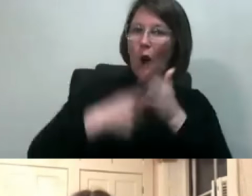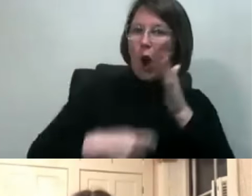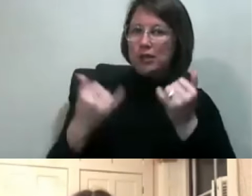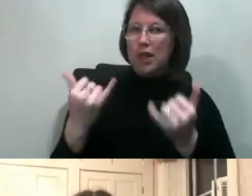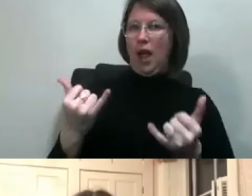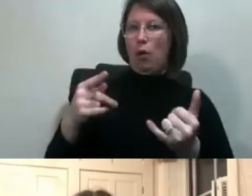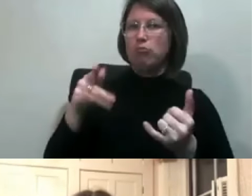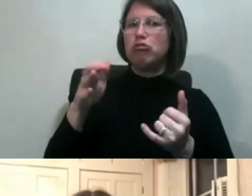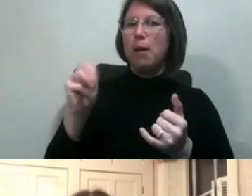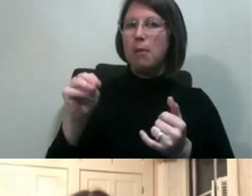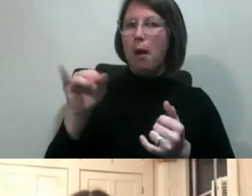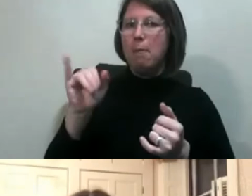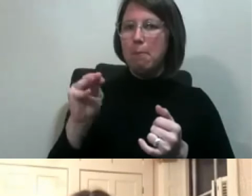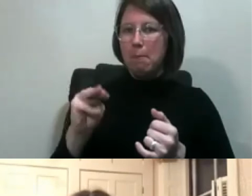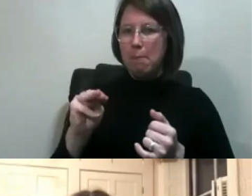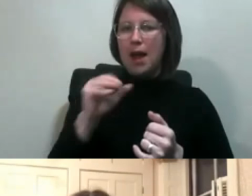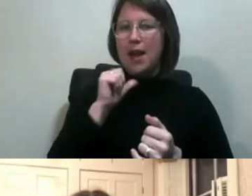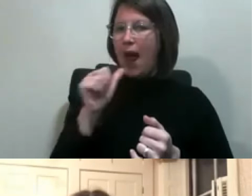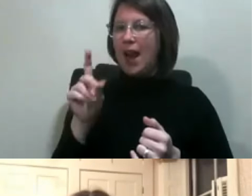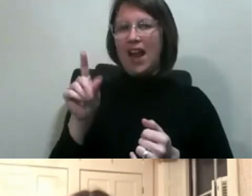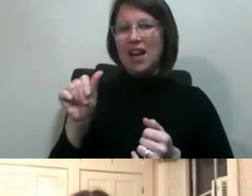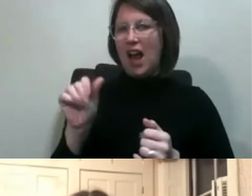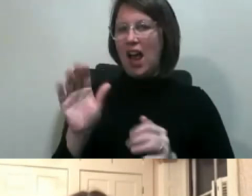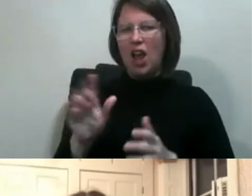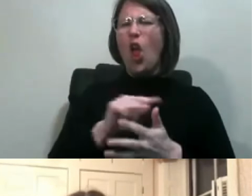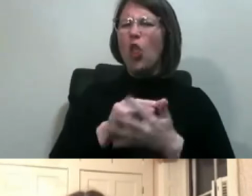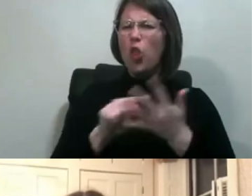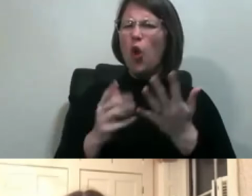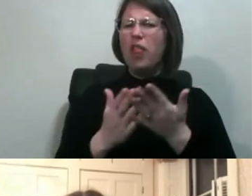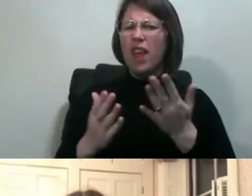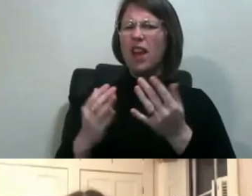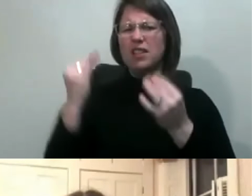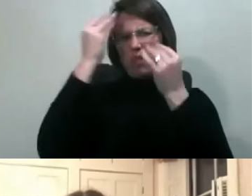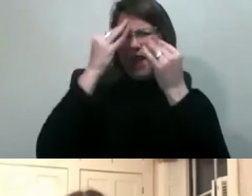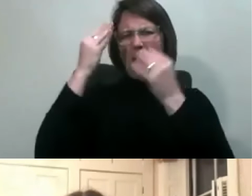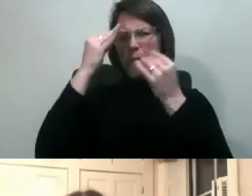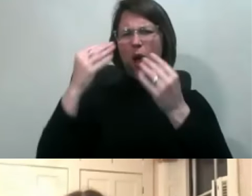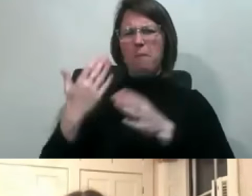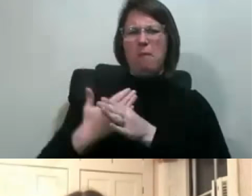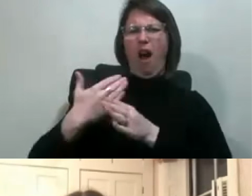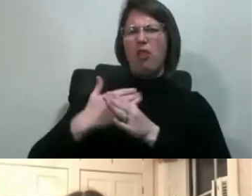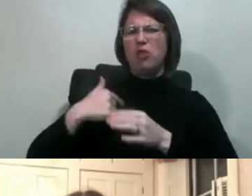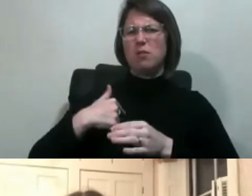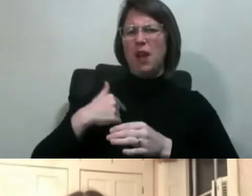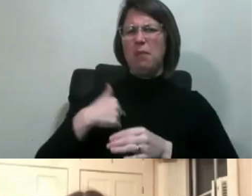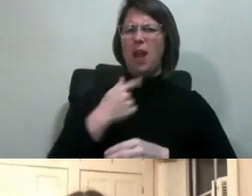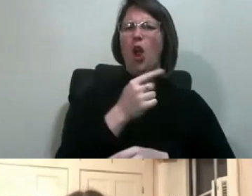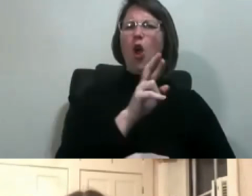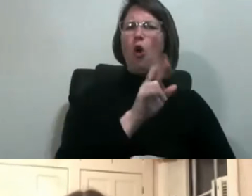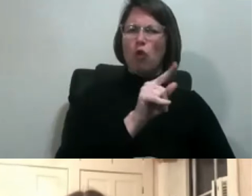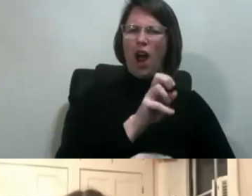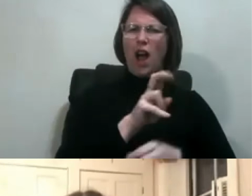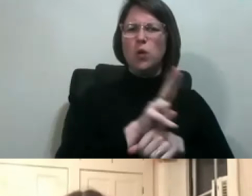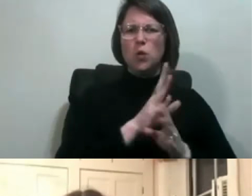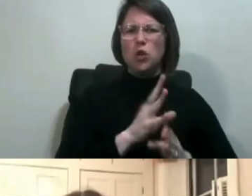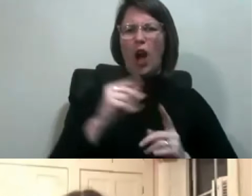not an ADA ride. It just, those things kind of go through my mind. It bothers me. I'm a ride user and a T user and